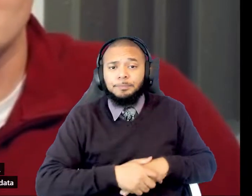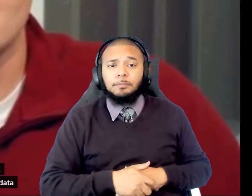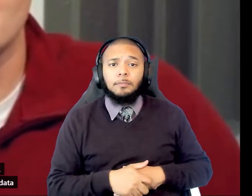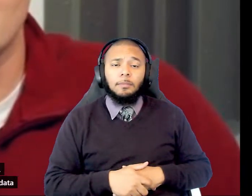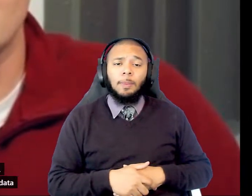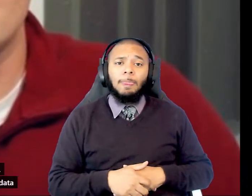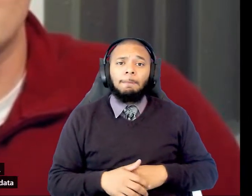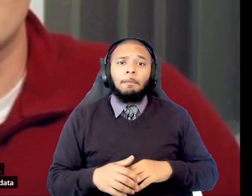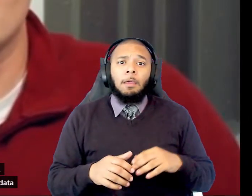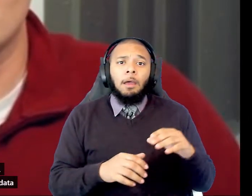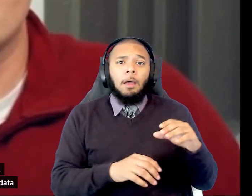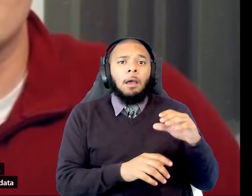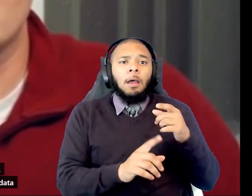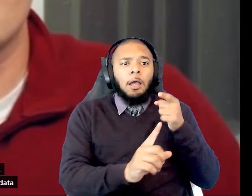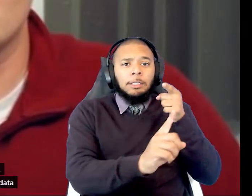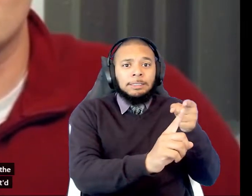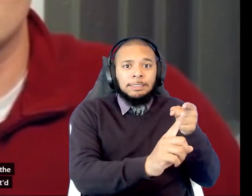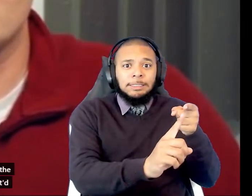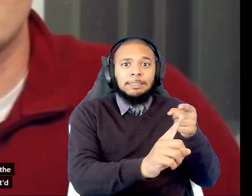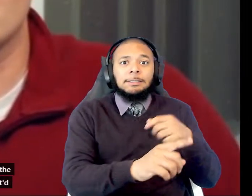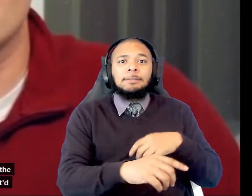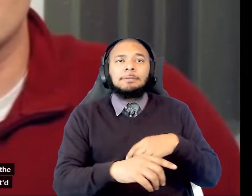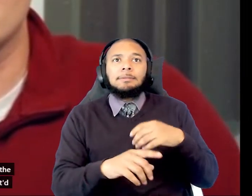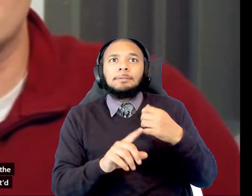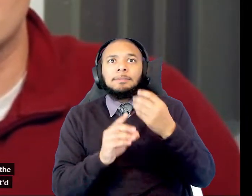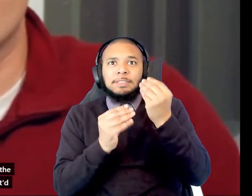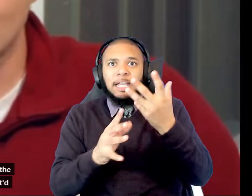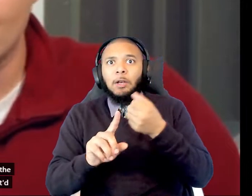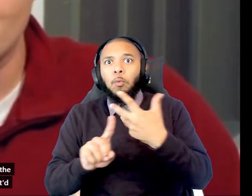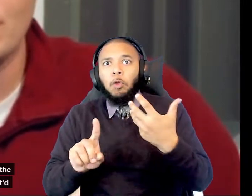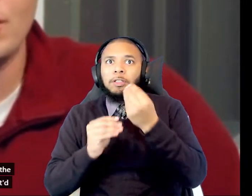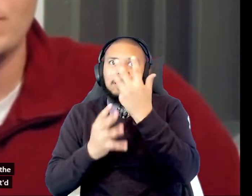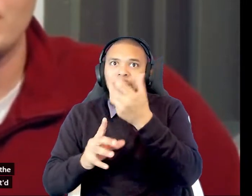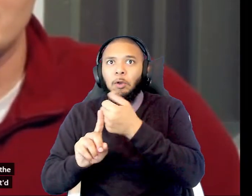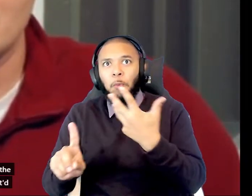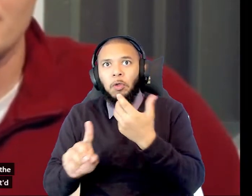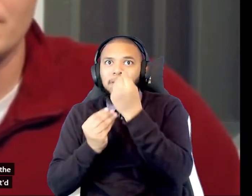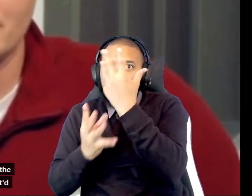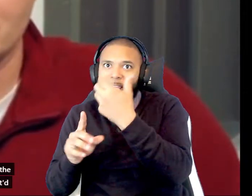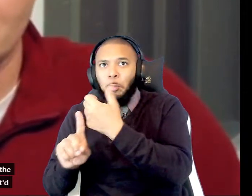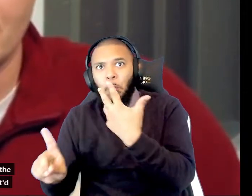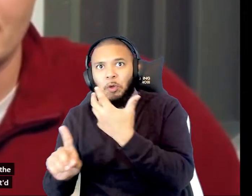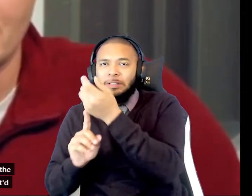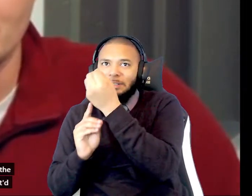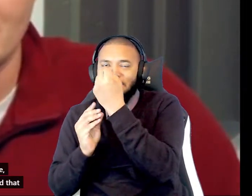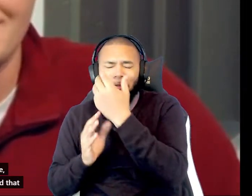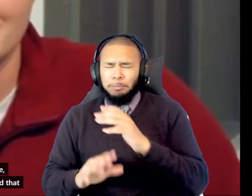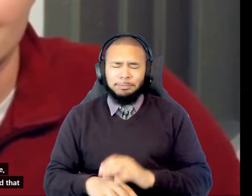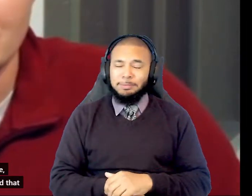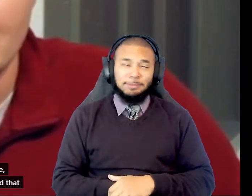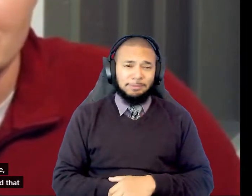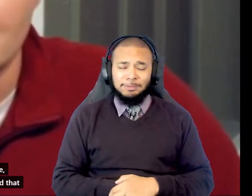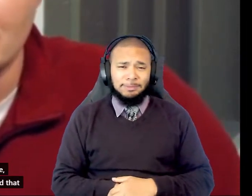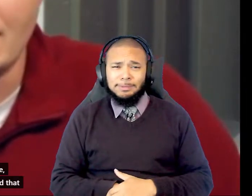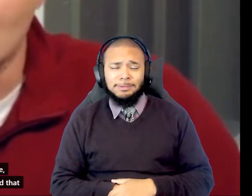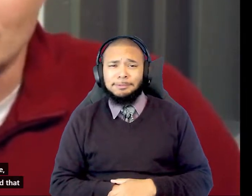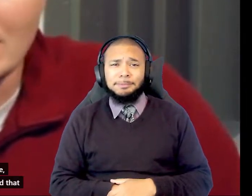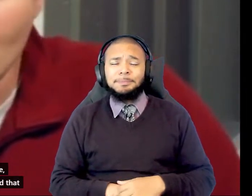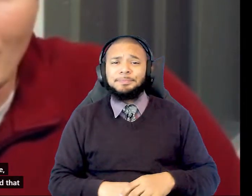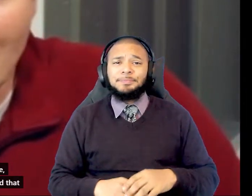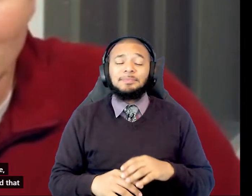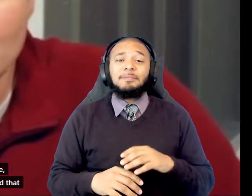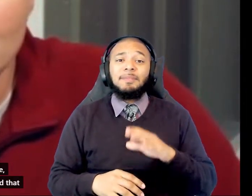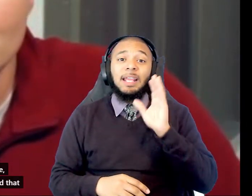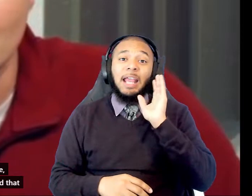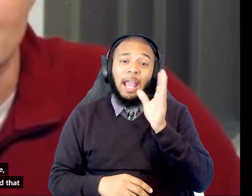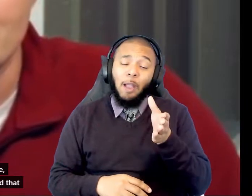be claim, data, warrant, data, warrant, data, warrant, data. It would all the way down the list. All right, that'd be kind of, it would